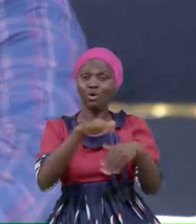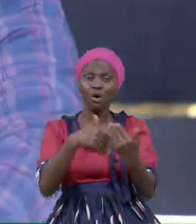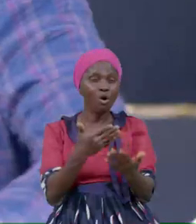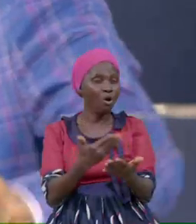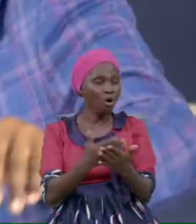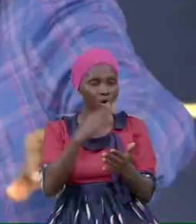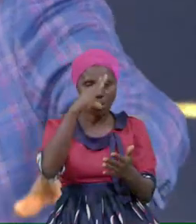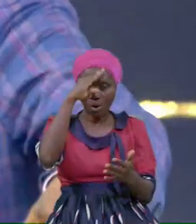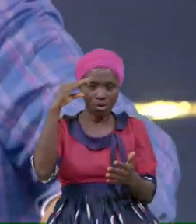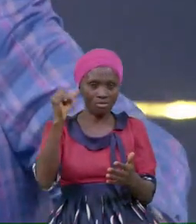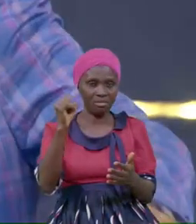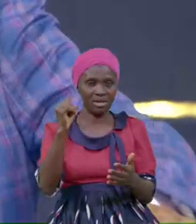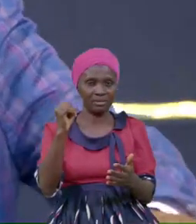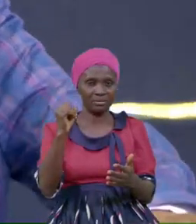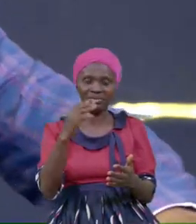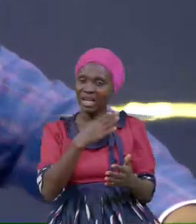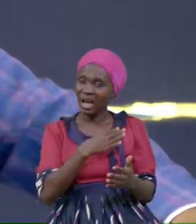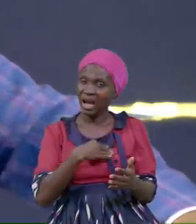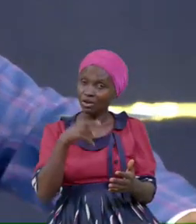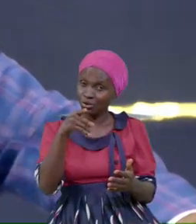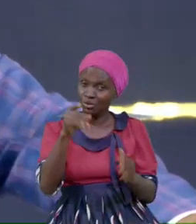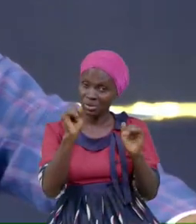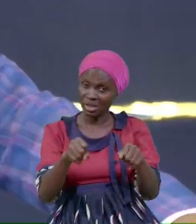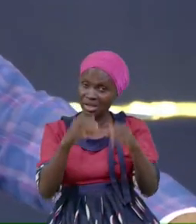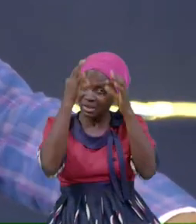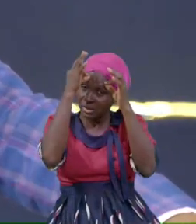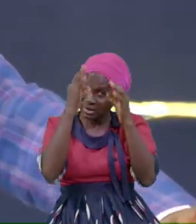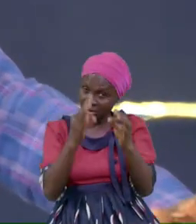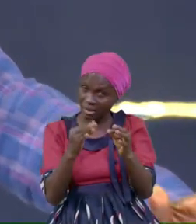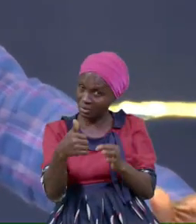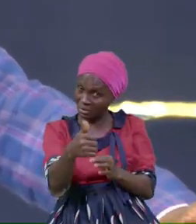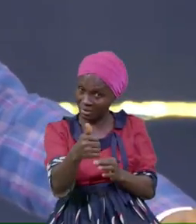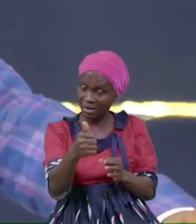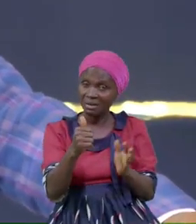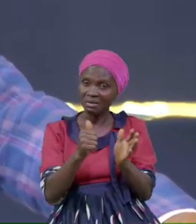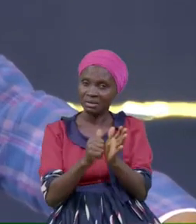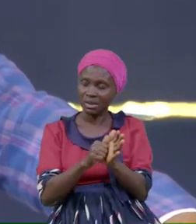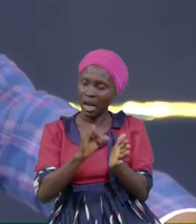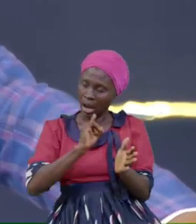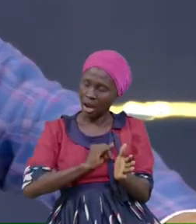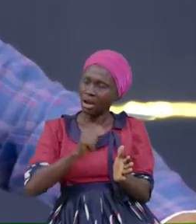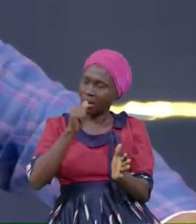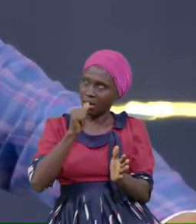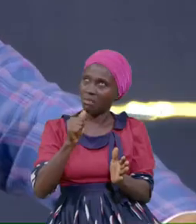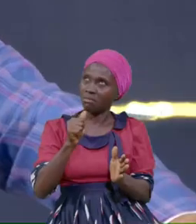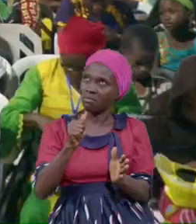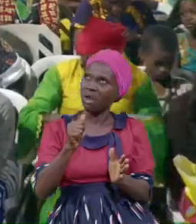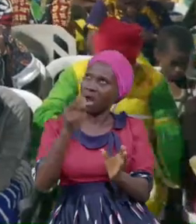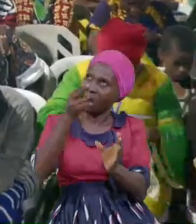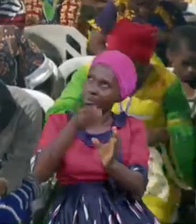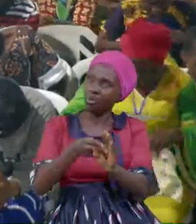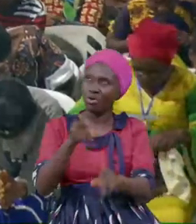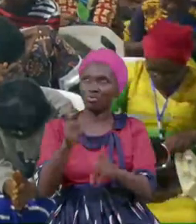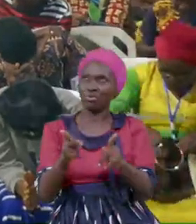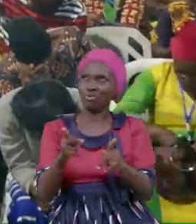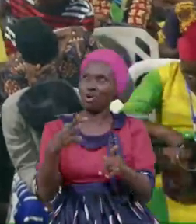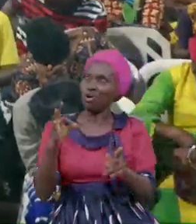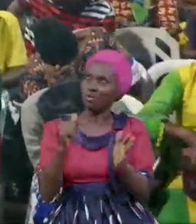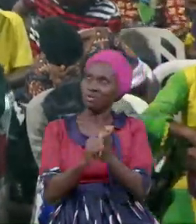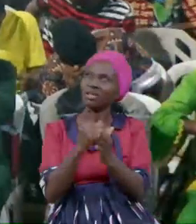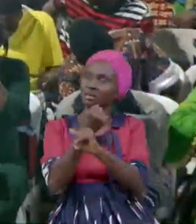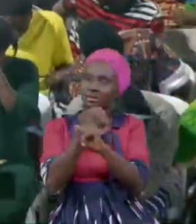that grace and of that salvation. It's for everyone. Jesus gave